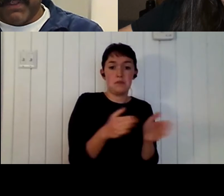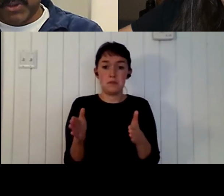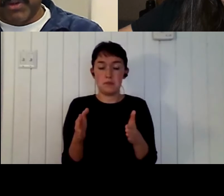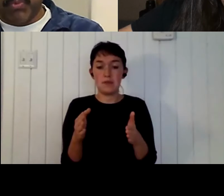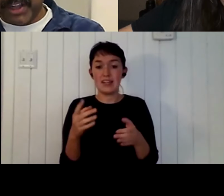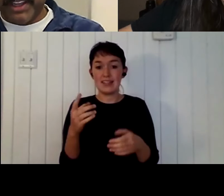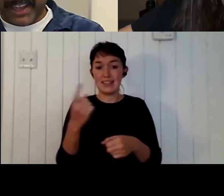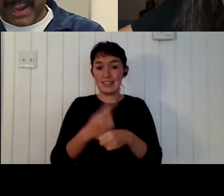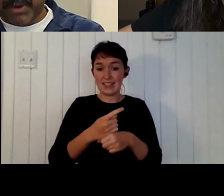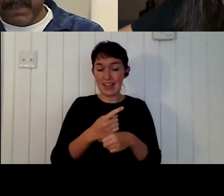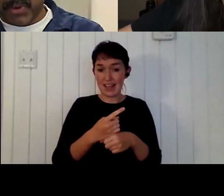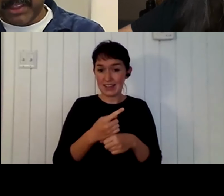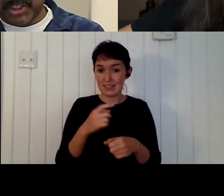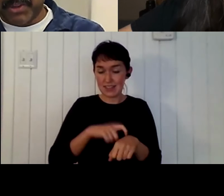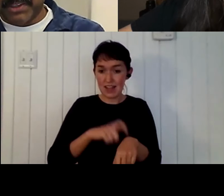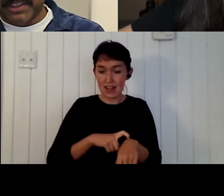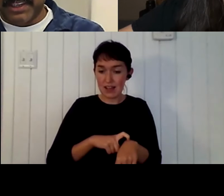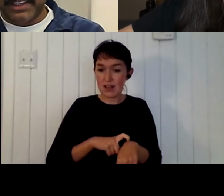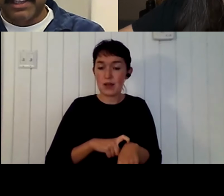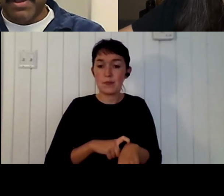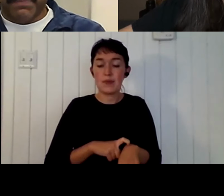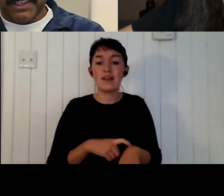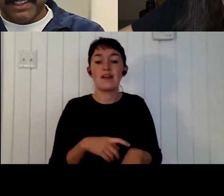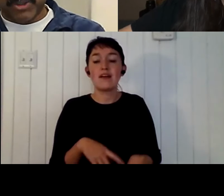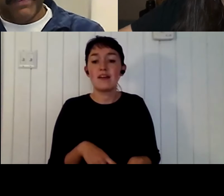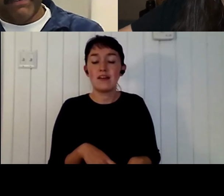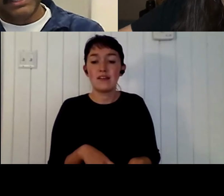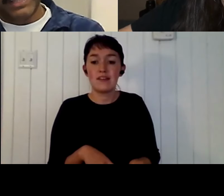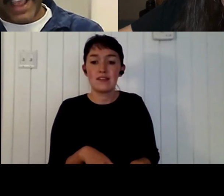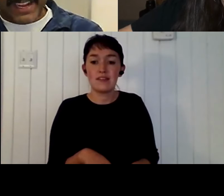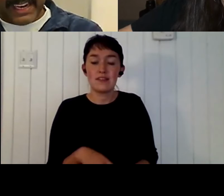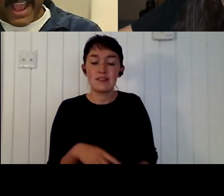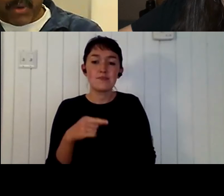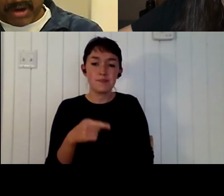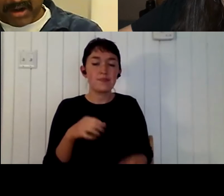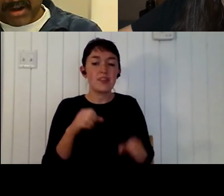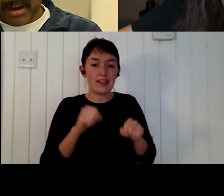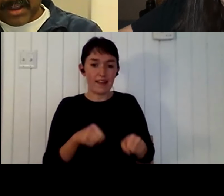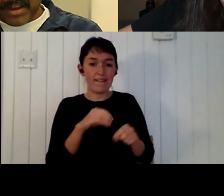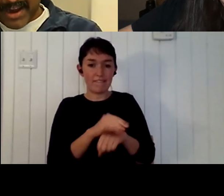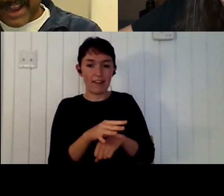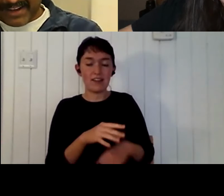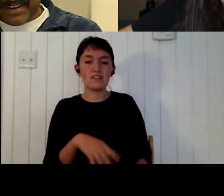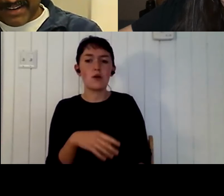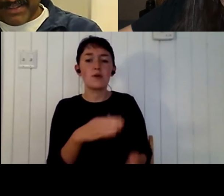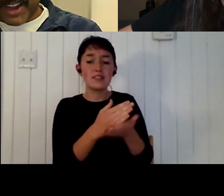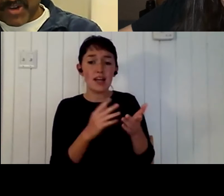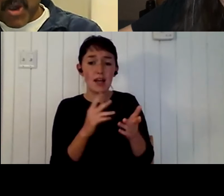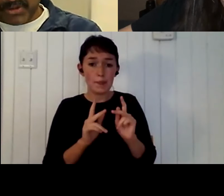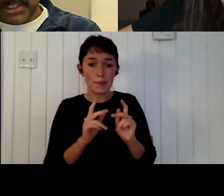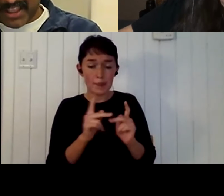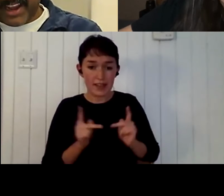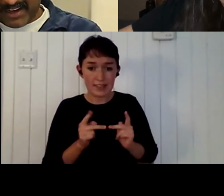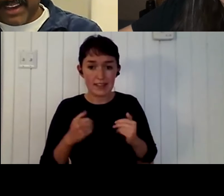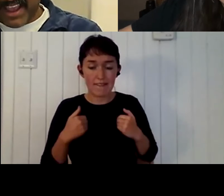should be beneficial. The really hammering point that's shown this is places that sort of have these like 18-hour night, like